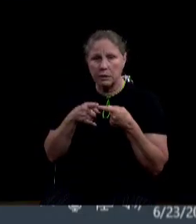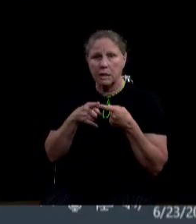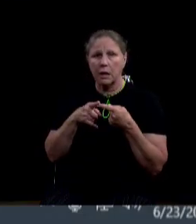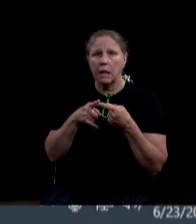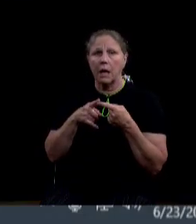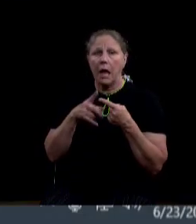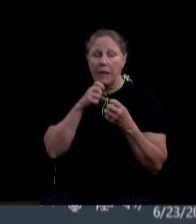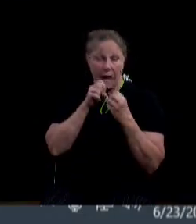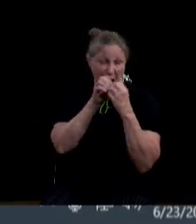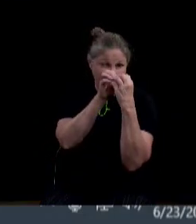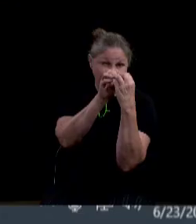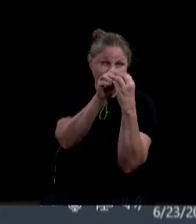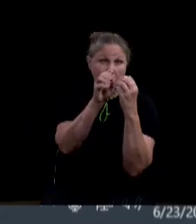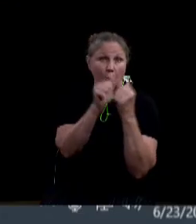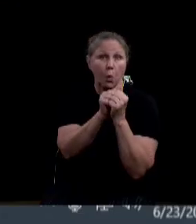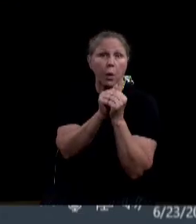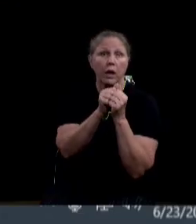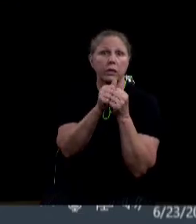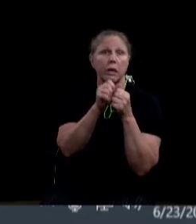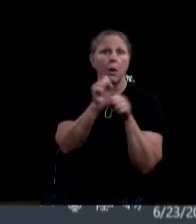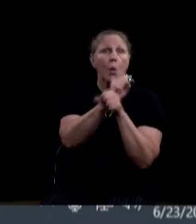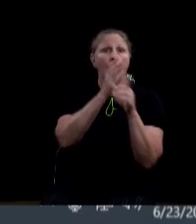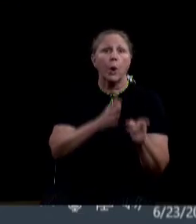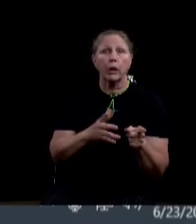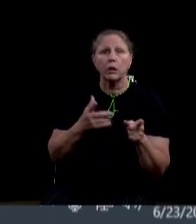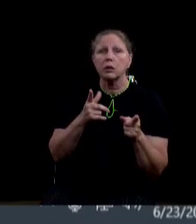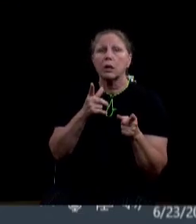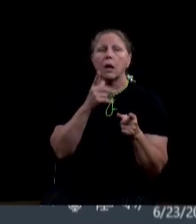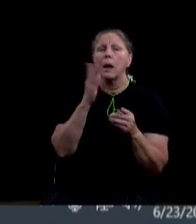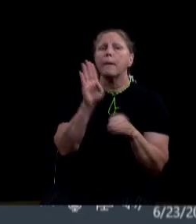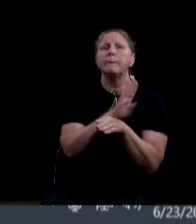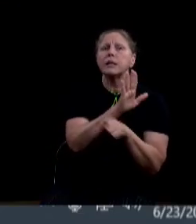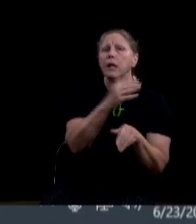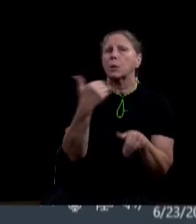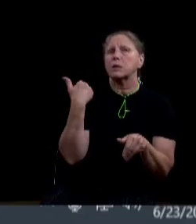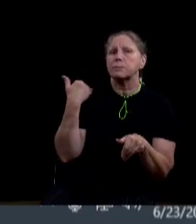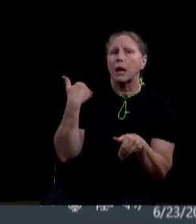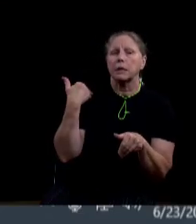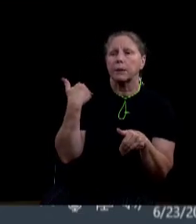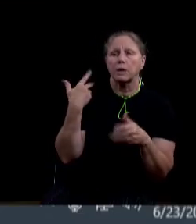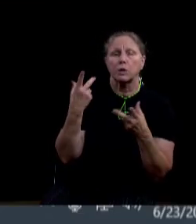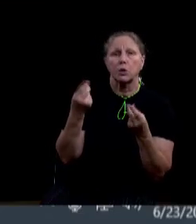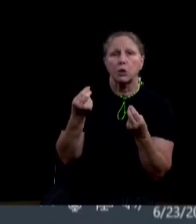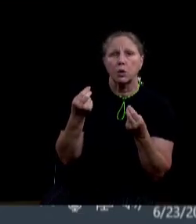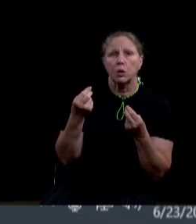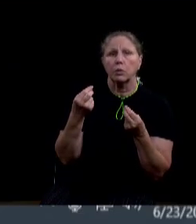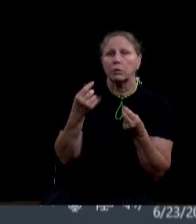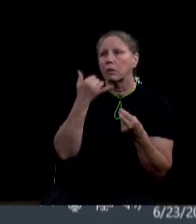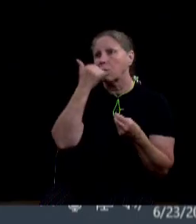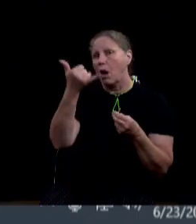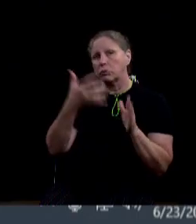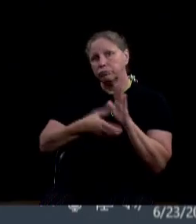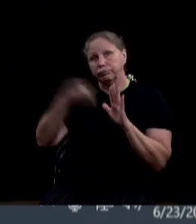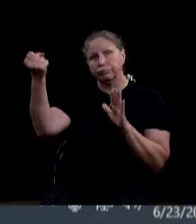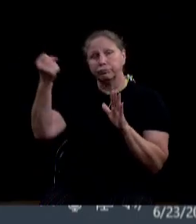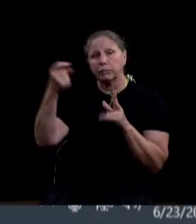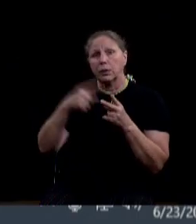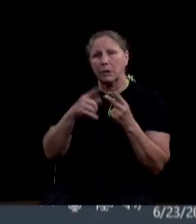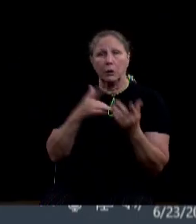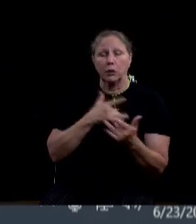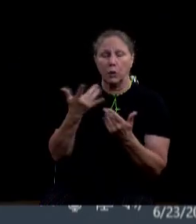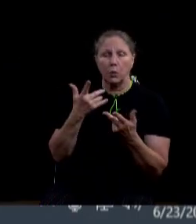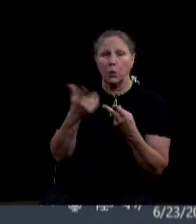on the businesses to require their removal? And there's been concern over that. Can you speak into that from an enforcement perspective?